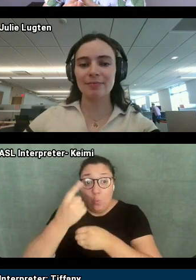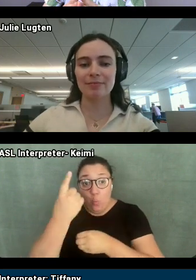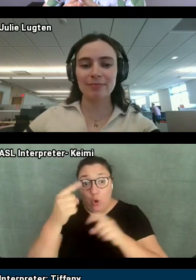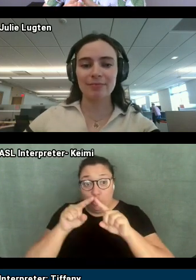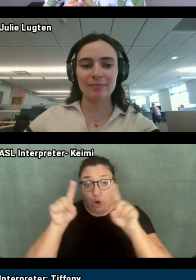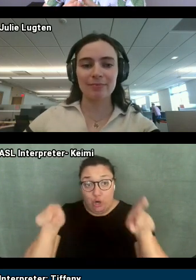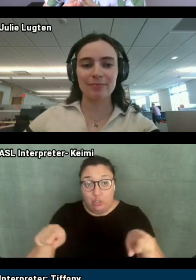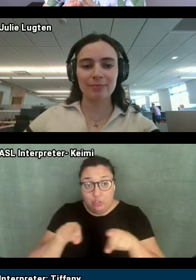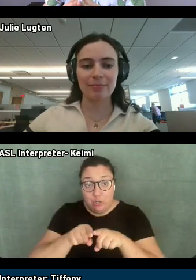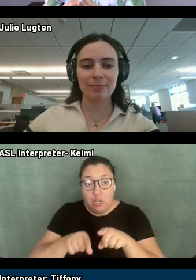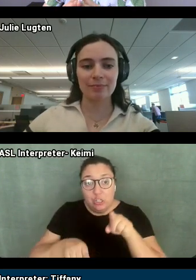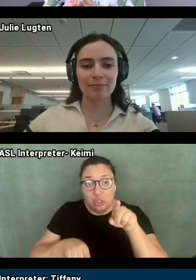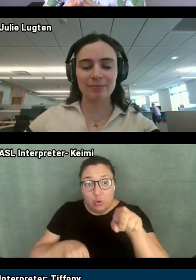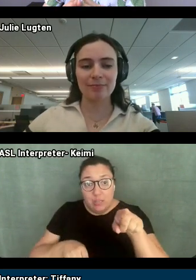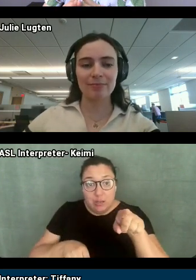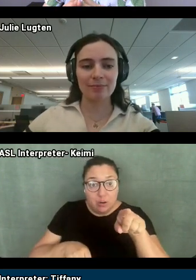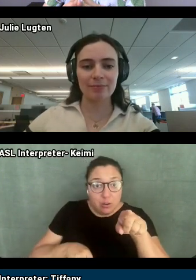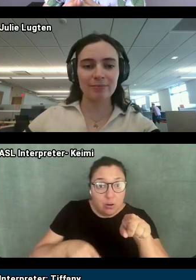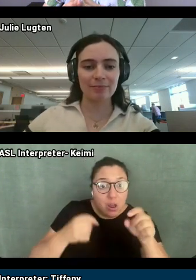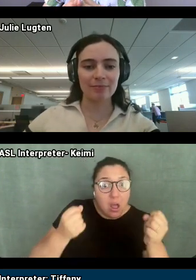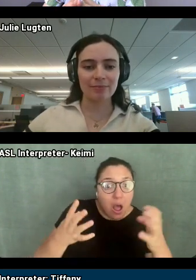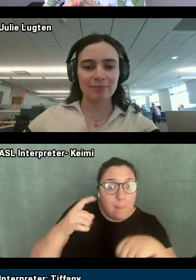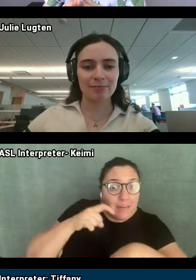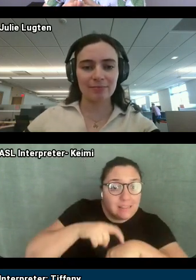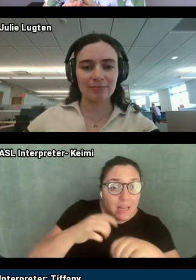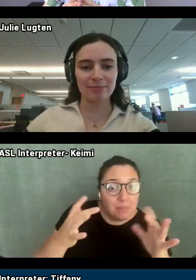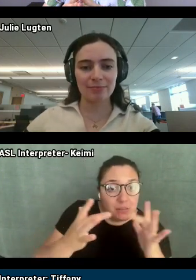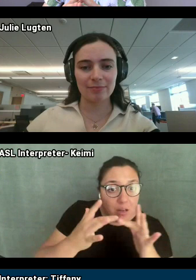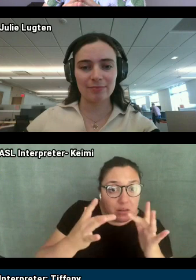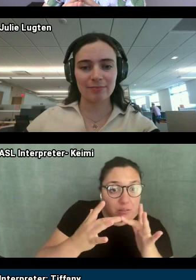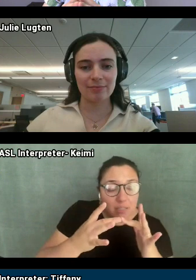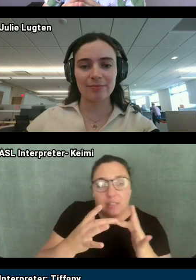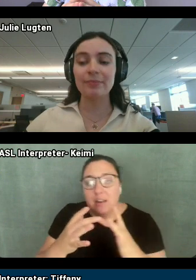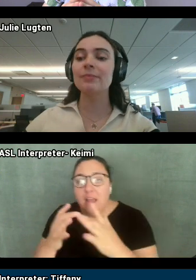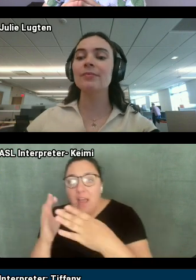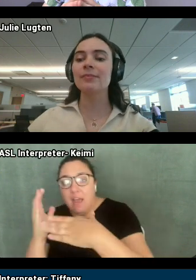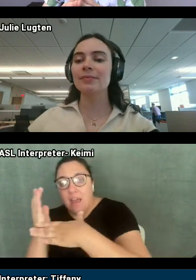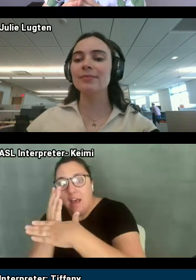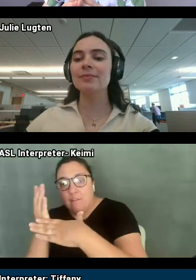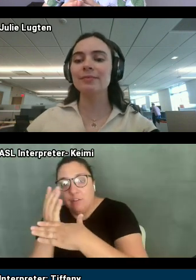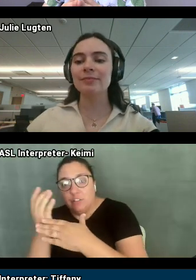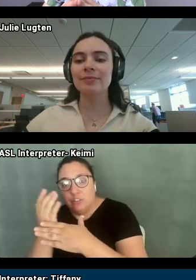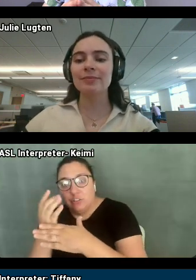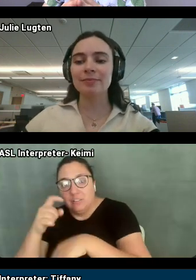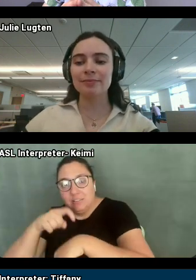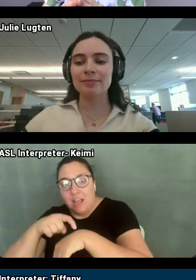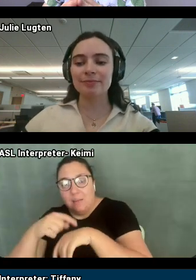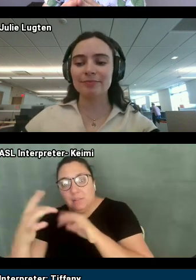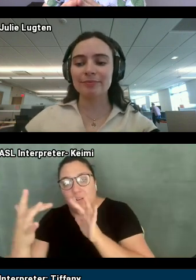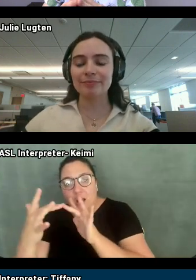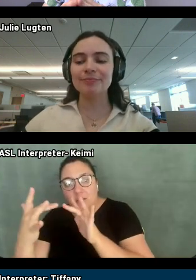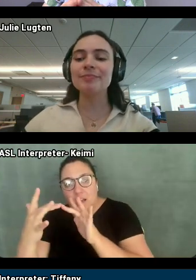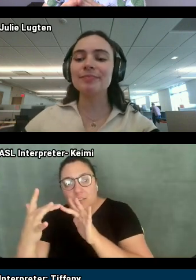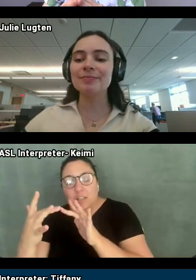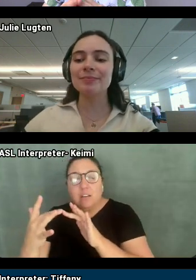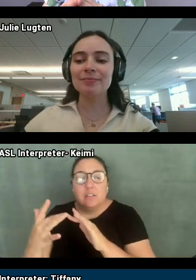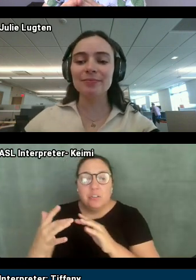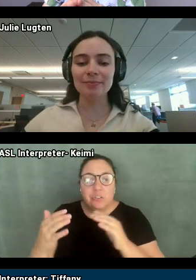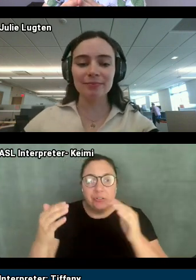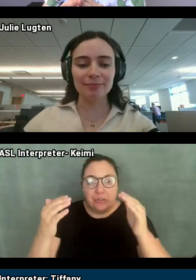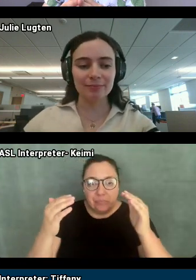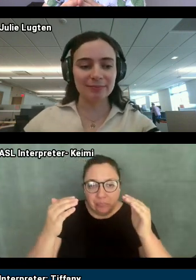So here I've got number of times contacted and average number of times contacted. And then you can also